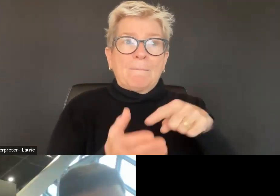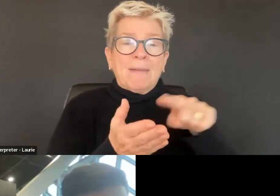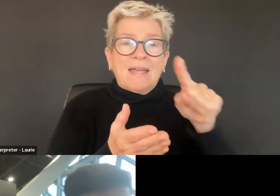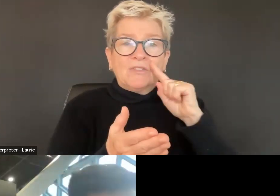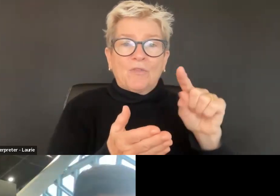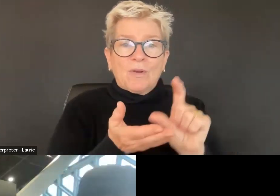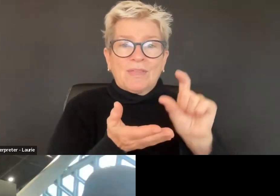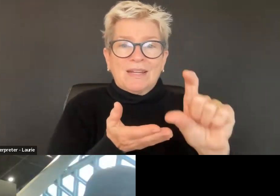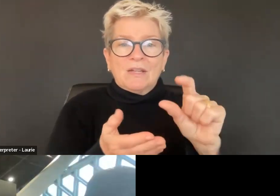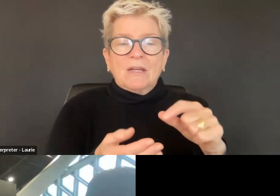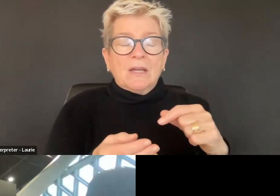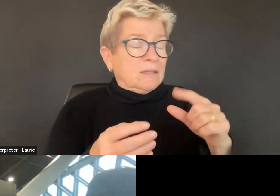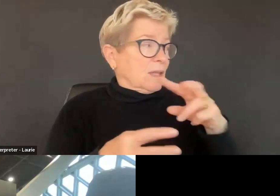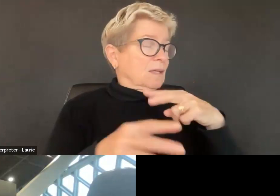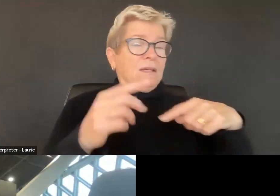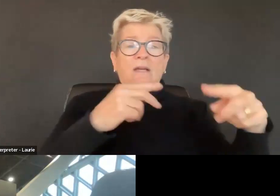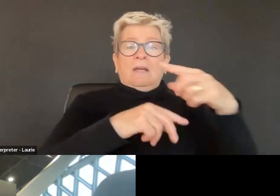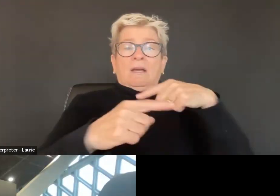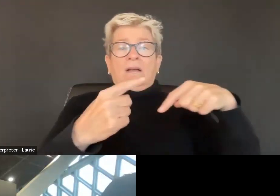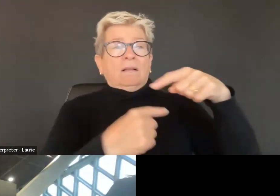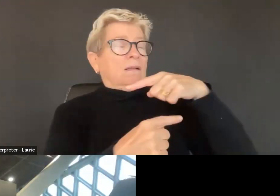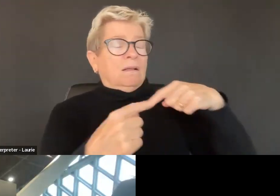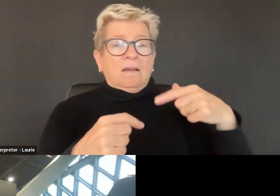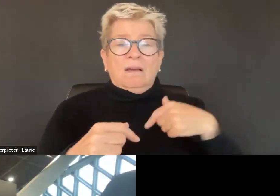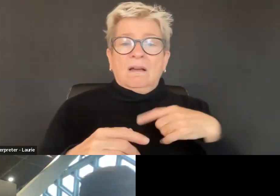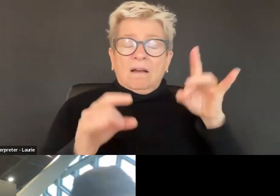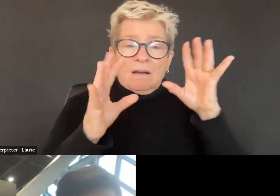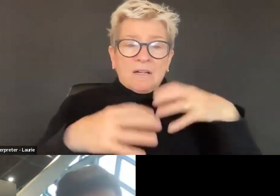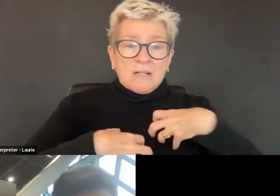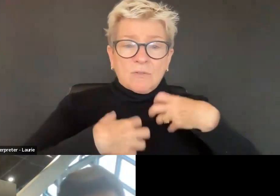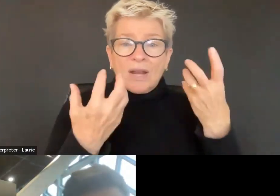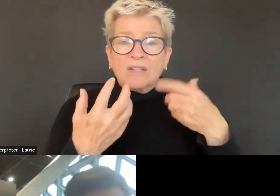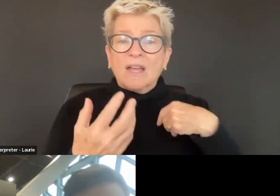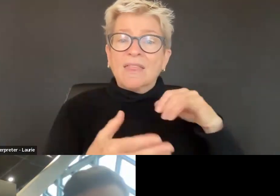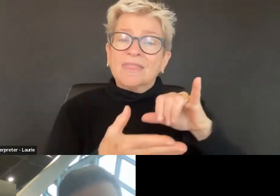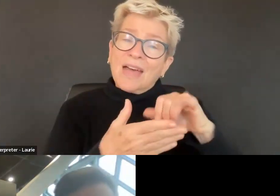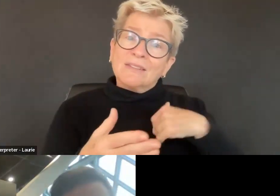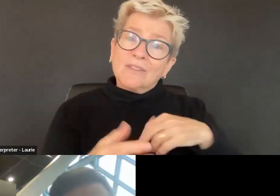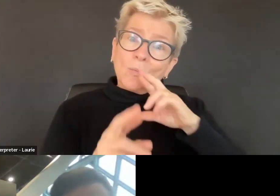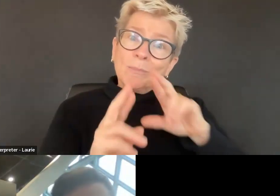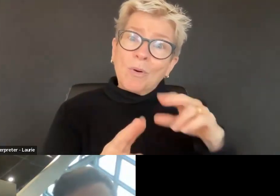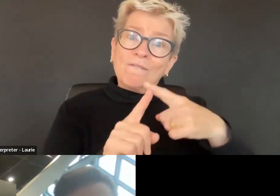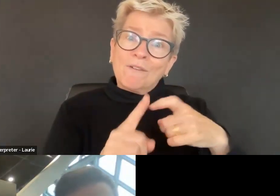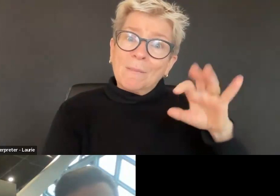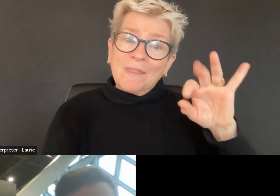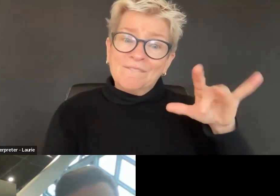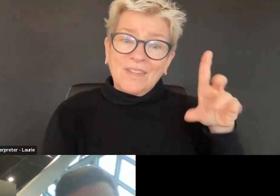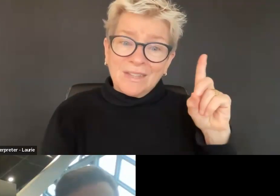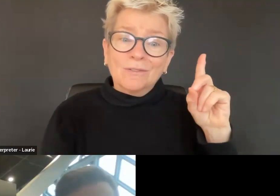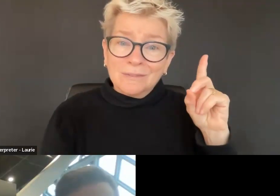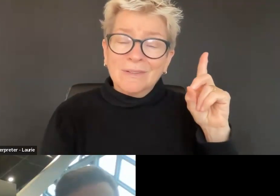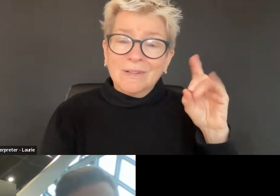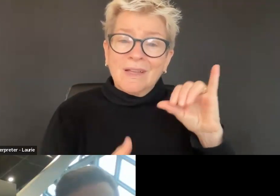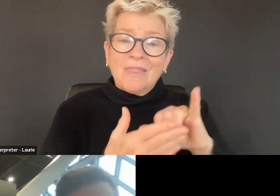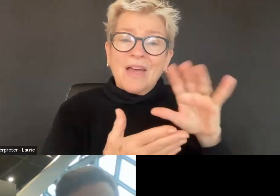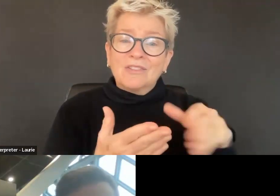all incredibly enraging. So yeah, that's our report from the field. That's all I got. Thanks for